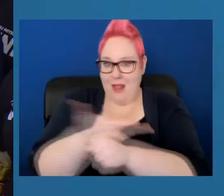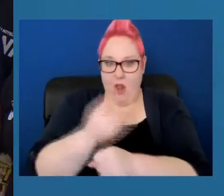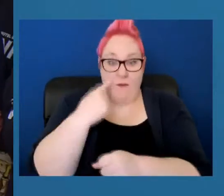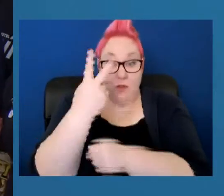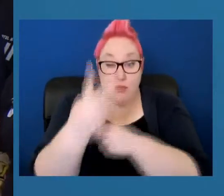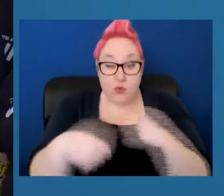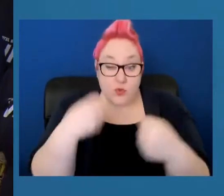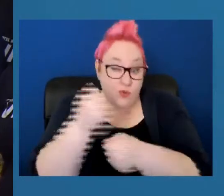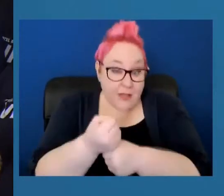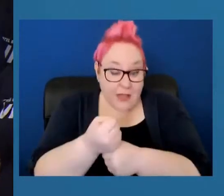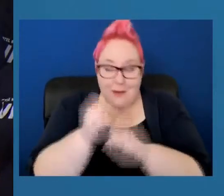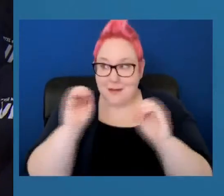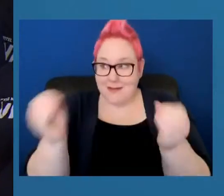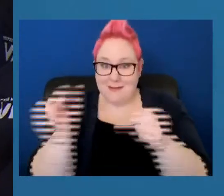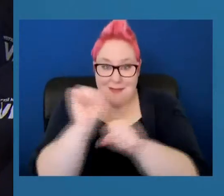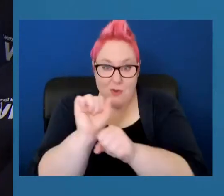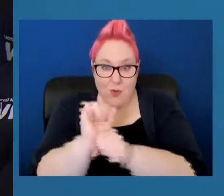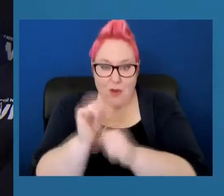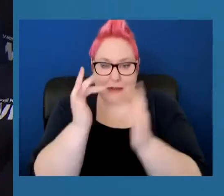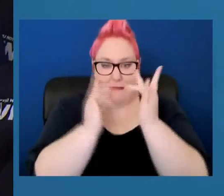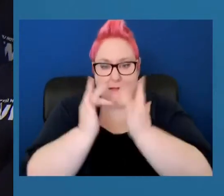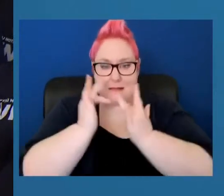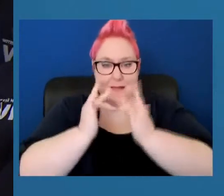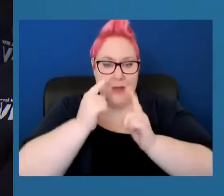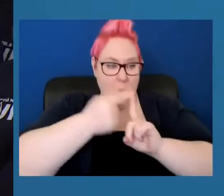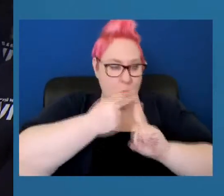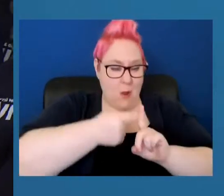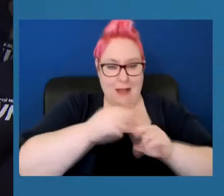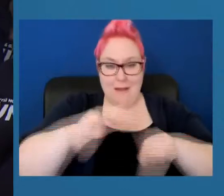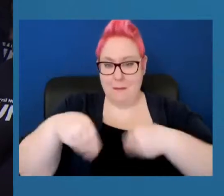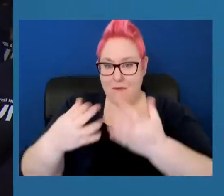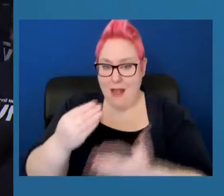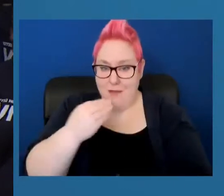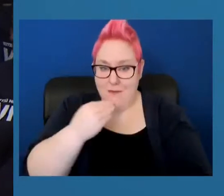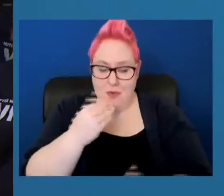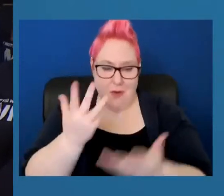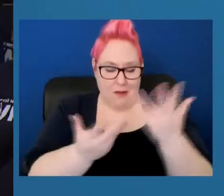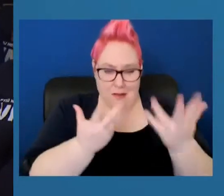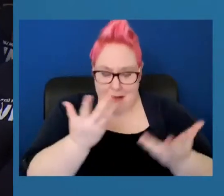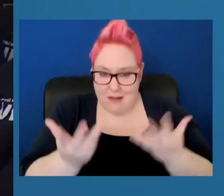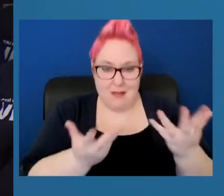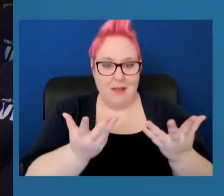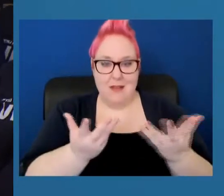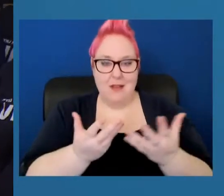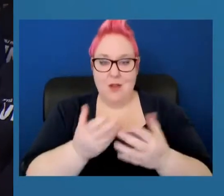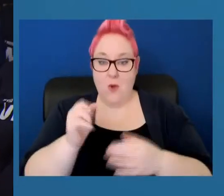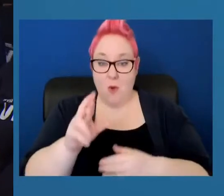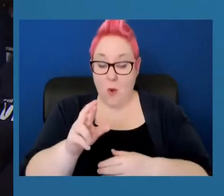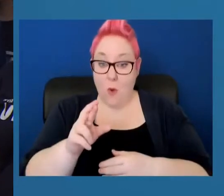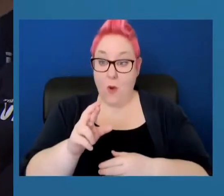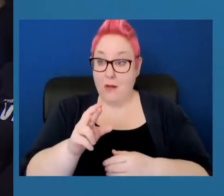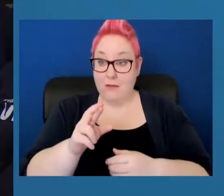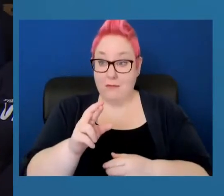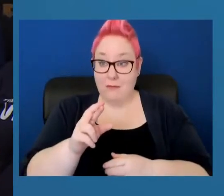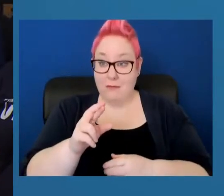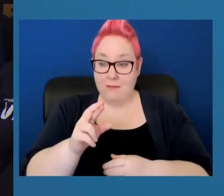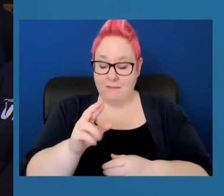without working, barely able to pay rent and put food on the table, or could provide a stable